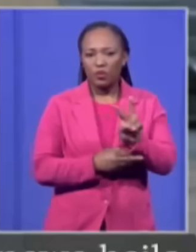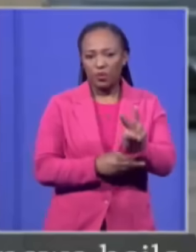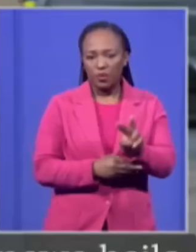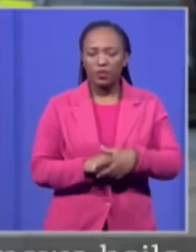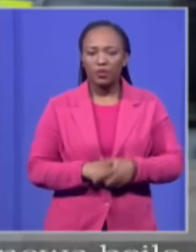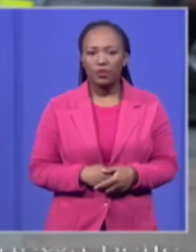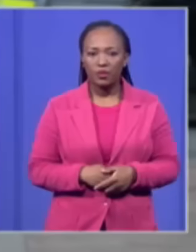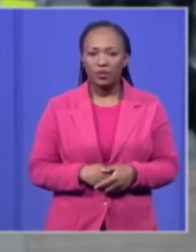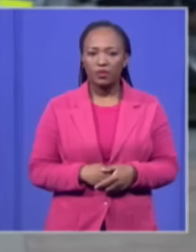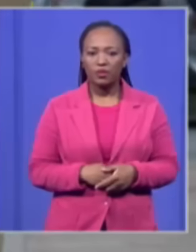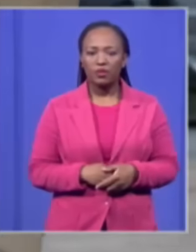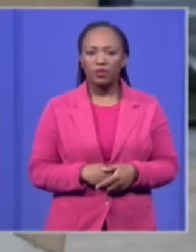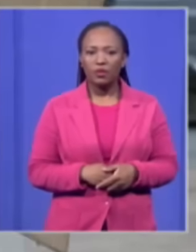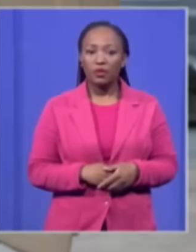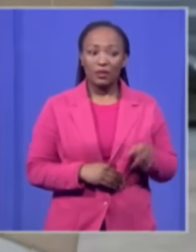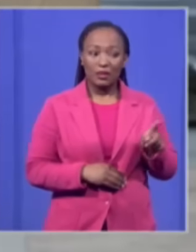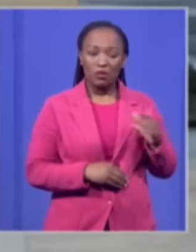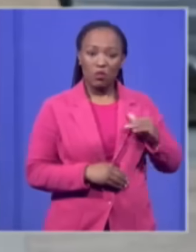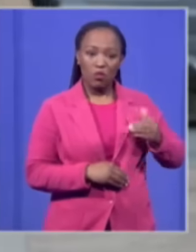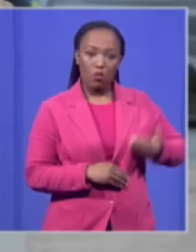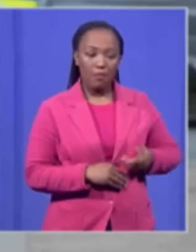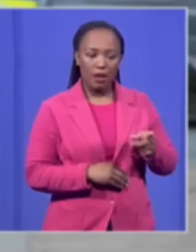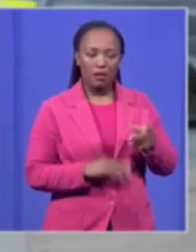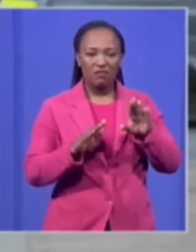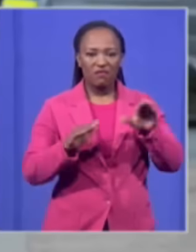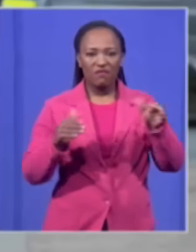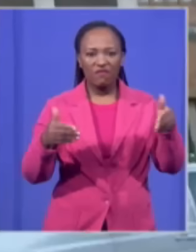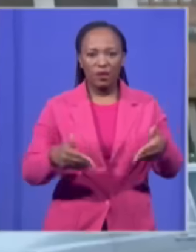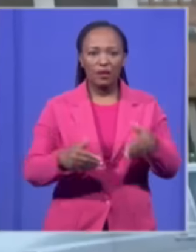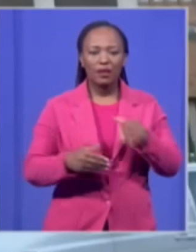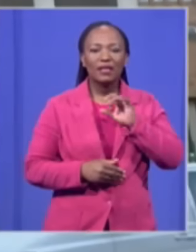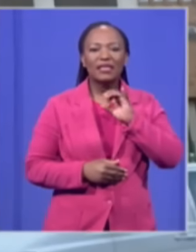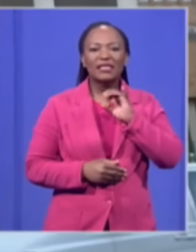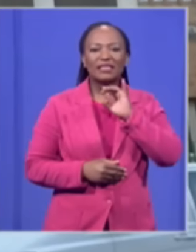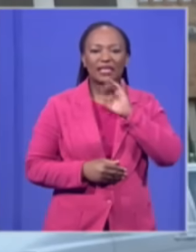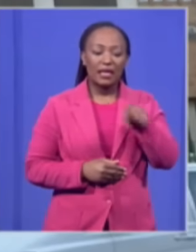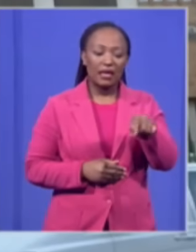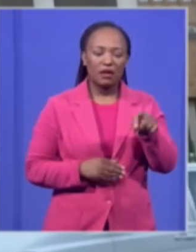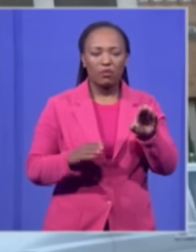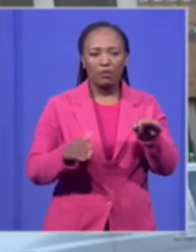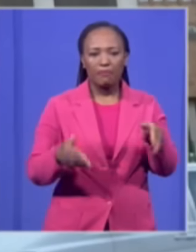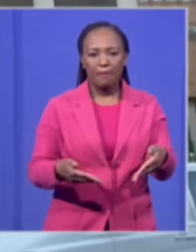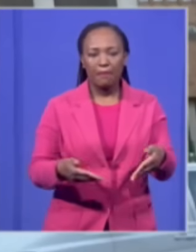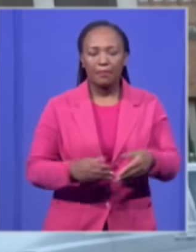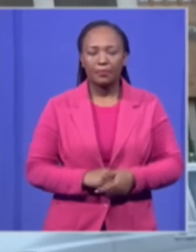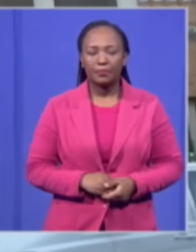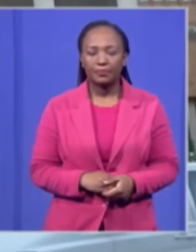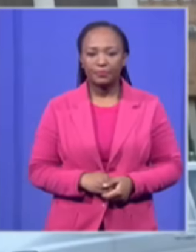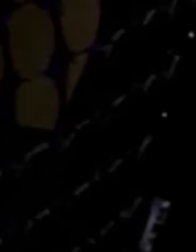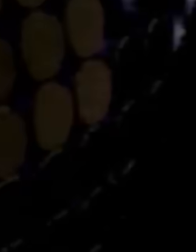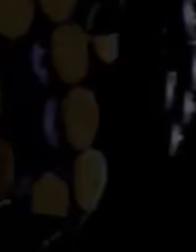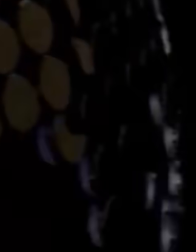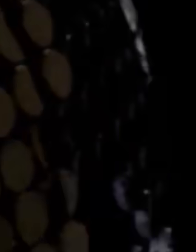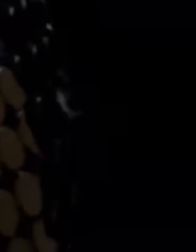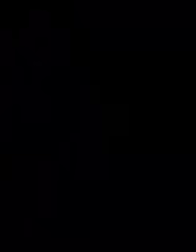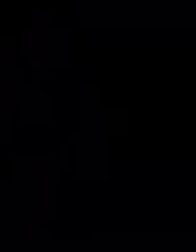Mosadi wa Kgadiete Cynthia Moreo Thata o tla bolokwa ka la matlhatso. Tebogo Msimanga, dikgang tsa SABC, Kimberley.